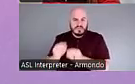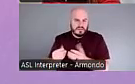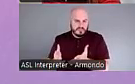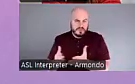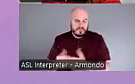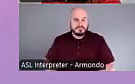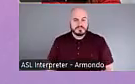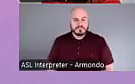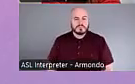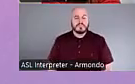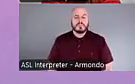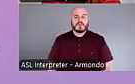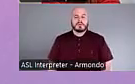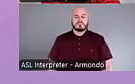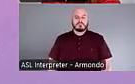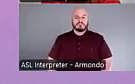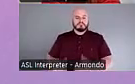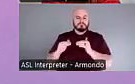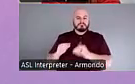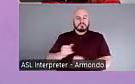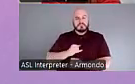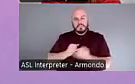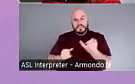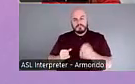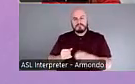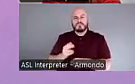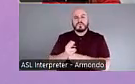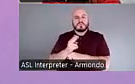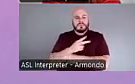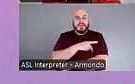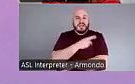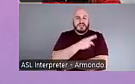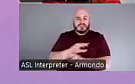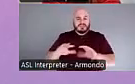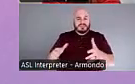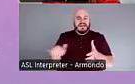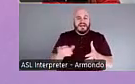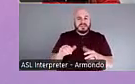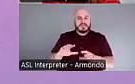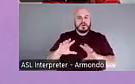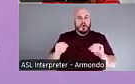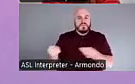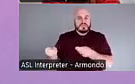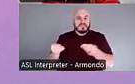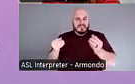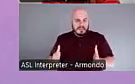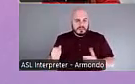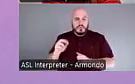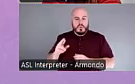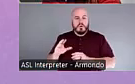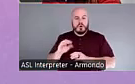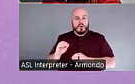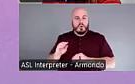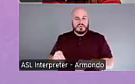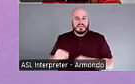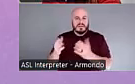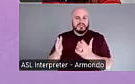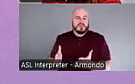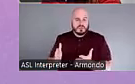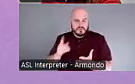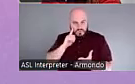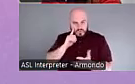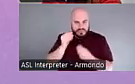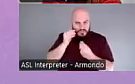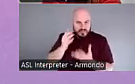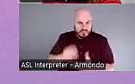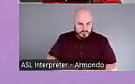delivery. And finally, using patients as co-facilitators or co-deliverers as well.